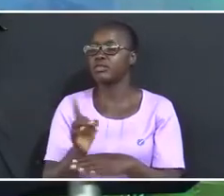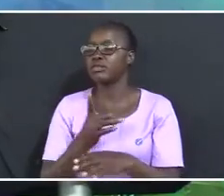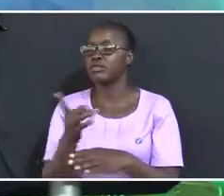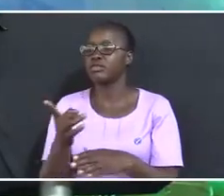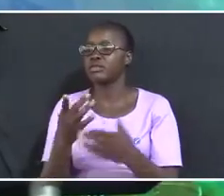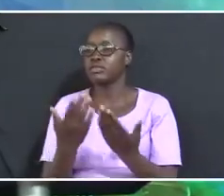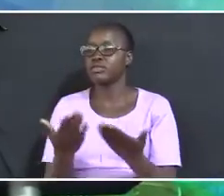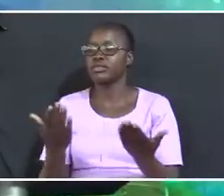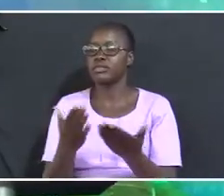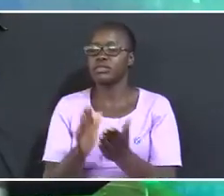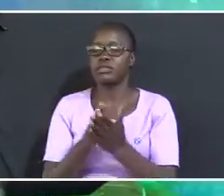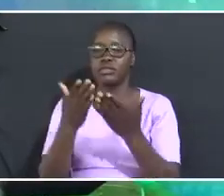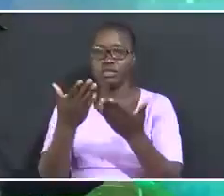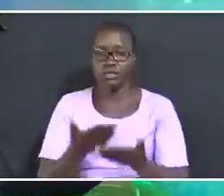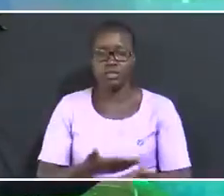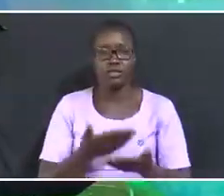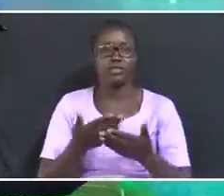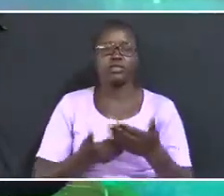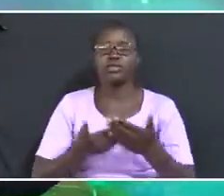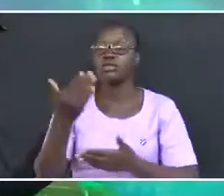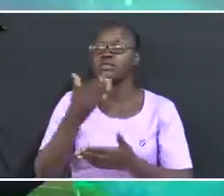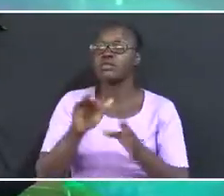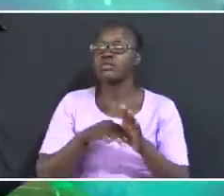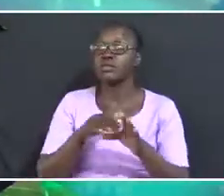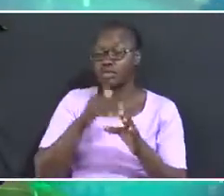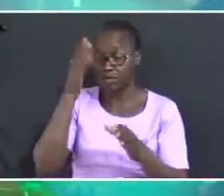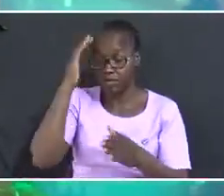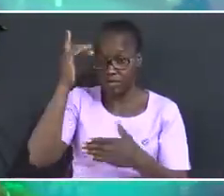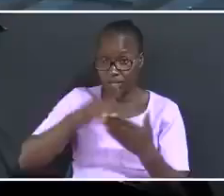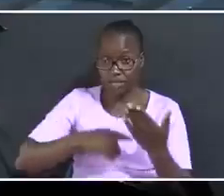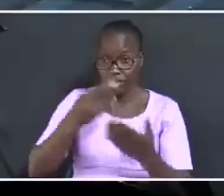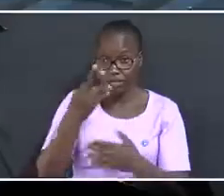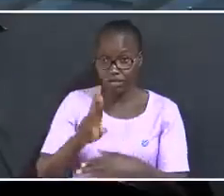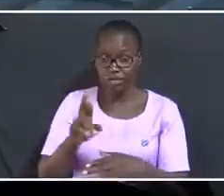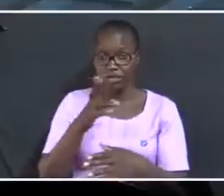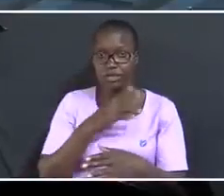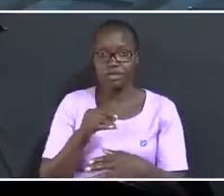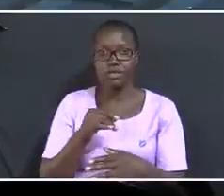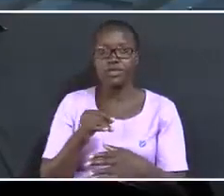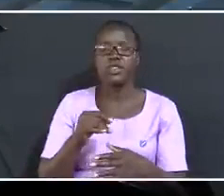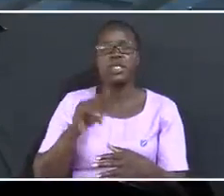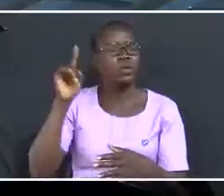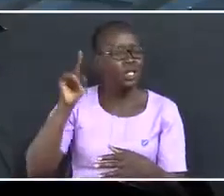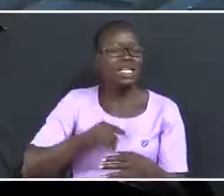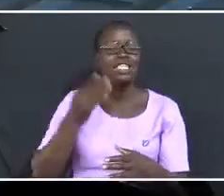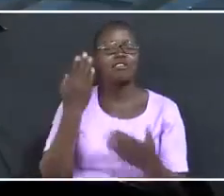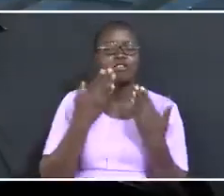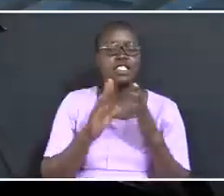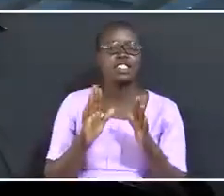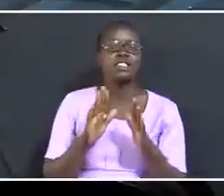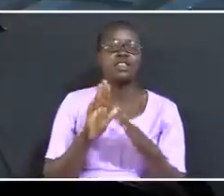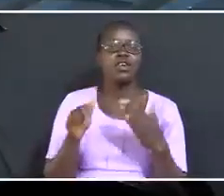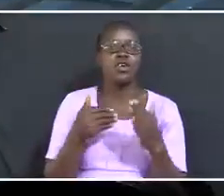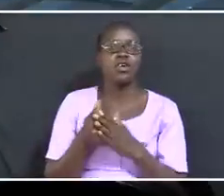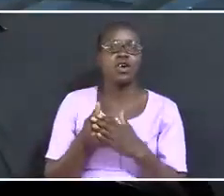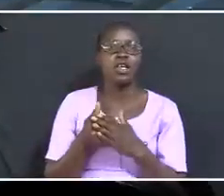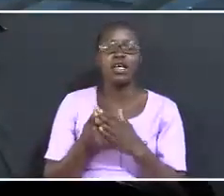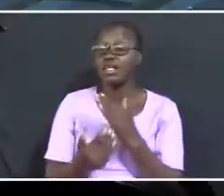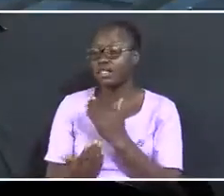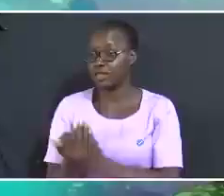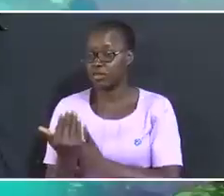facts are brought before members, you know what they are, and we can't finish them. And this